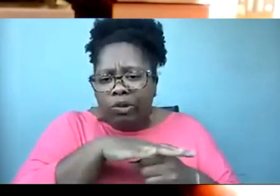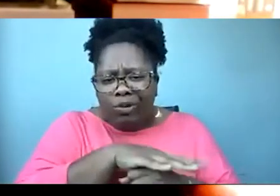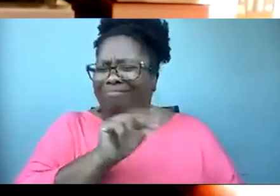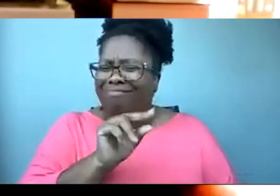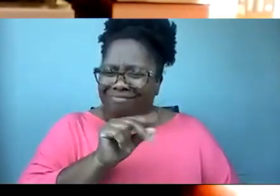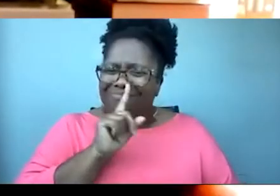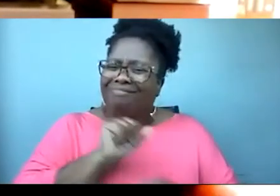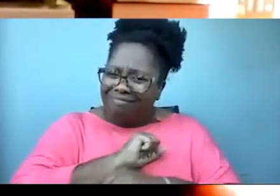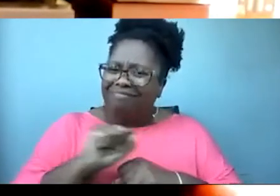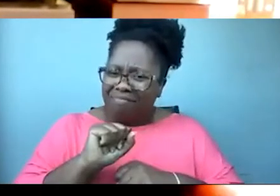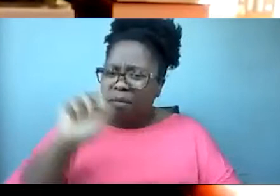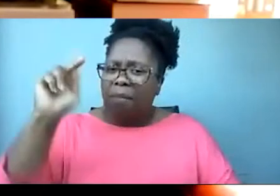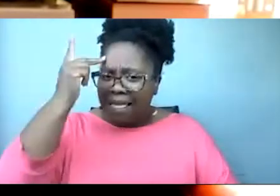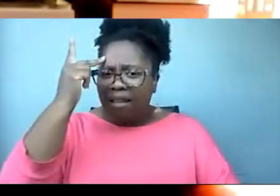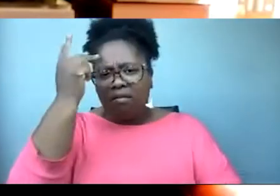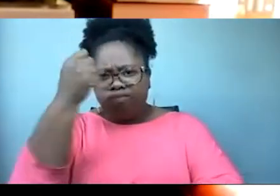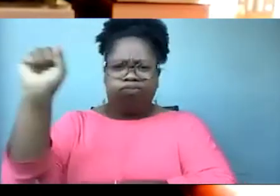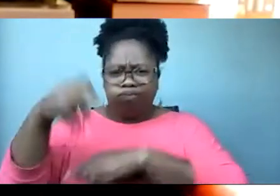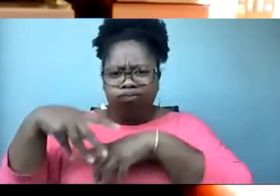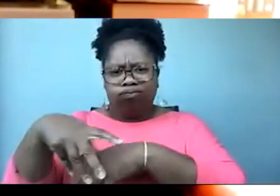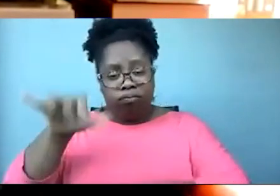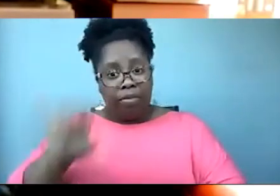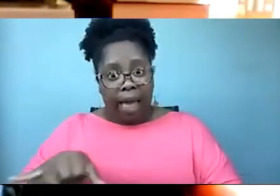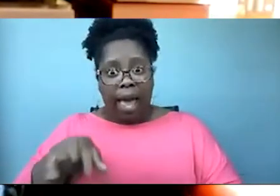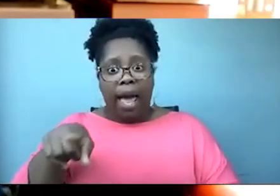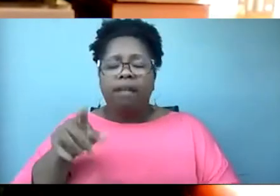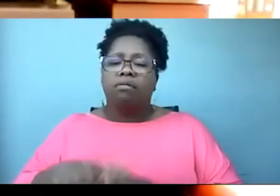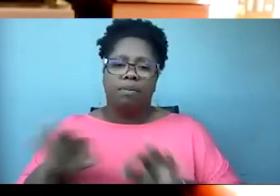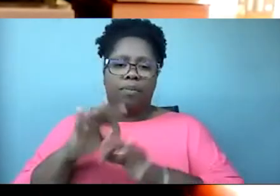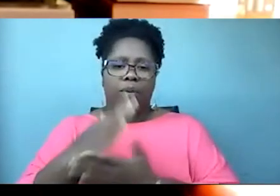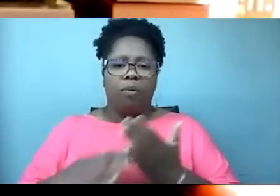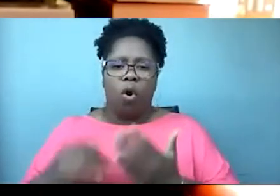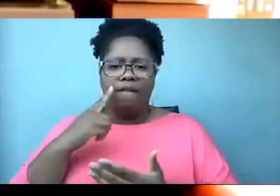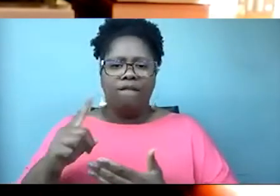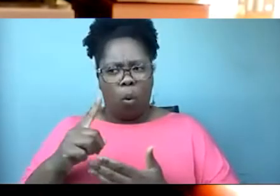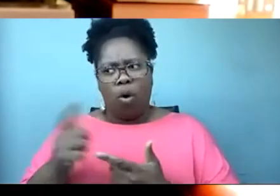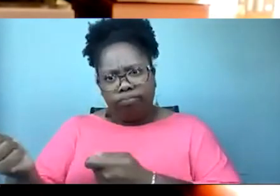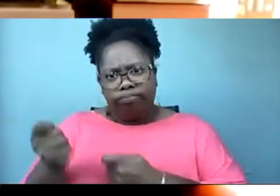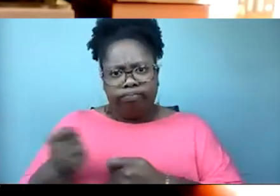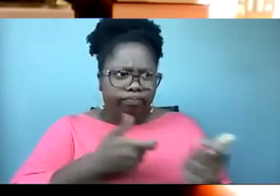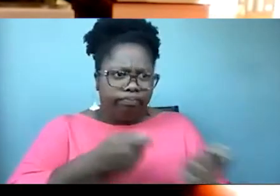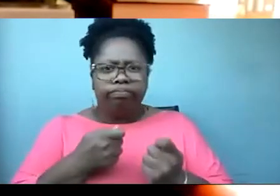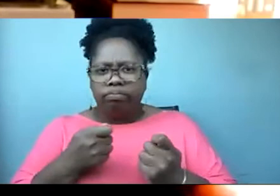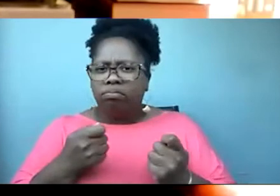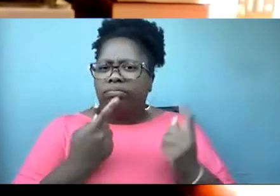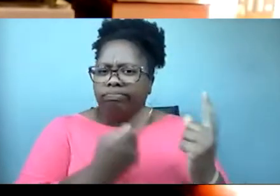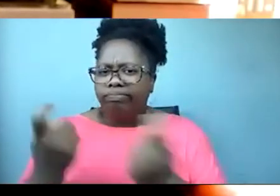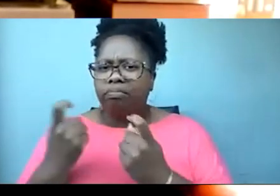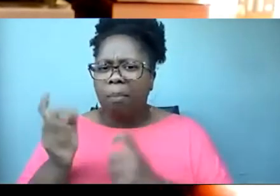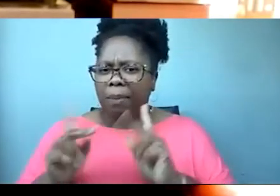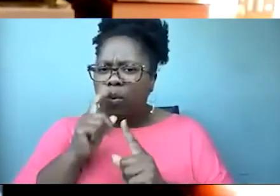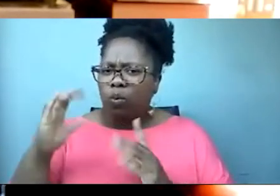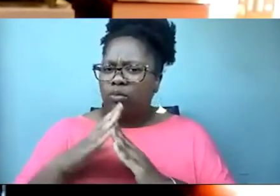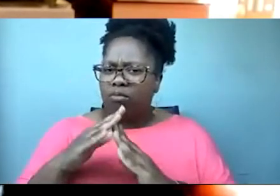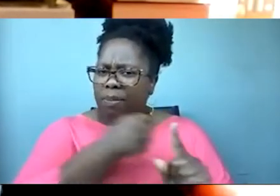really important to engage the people who are most affected. And, when we hear that people of color and low income aren't that interested in these issues.